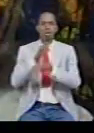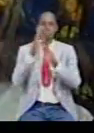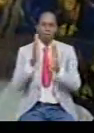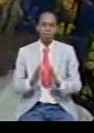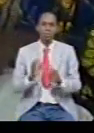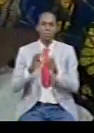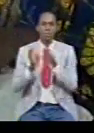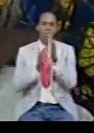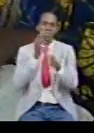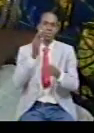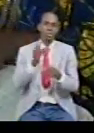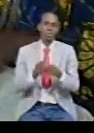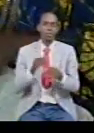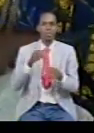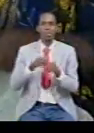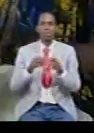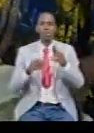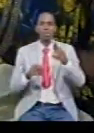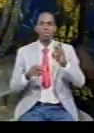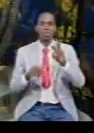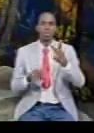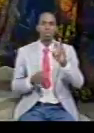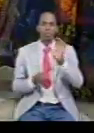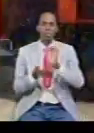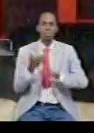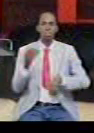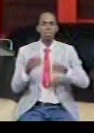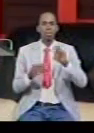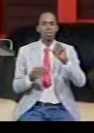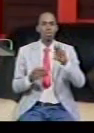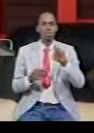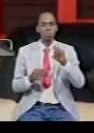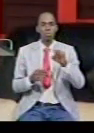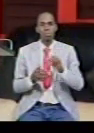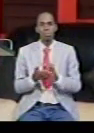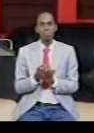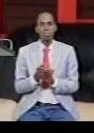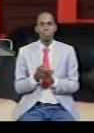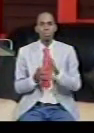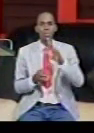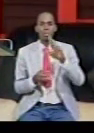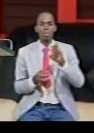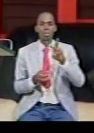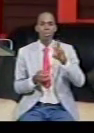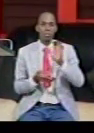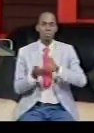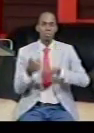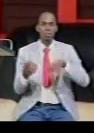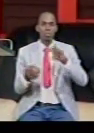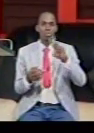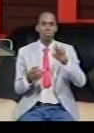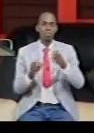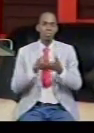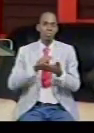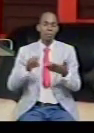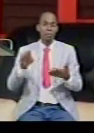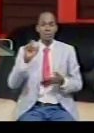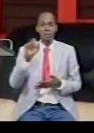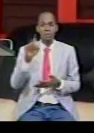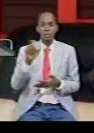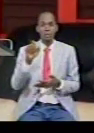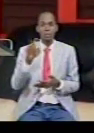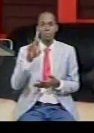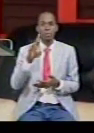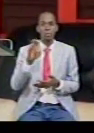name. Revelation chapter 12, I read from verse 11. Revelation